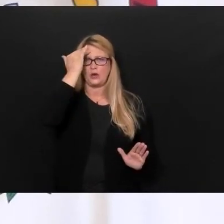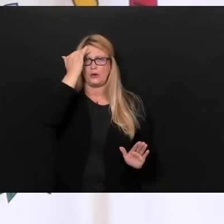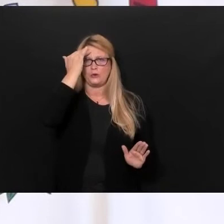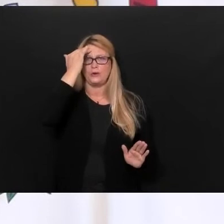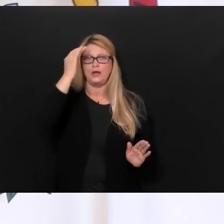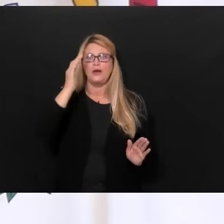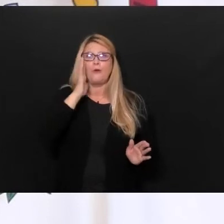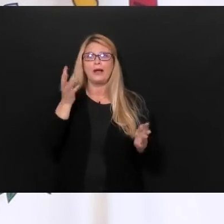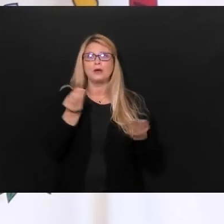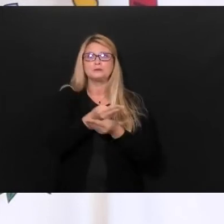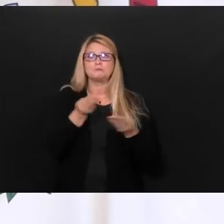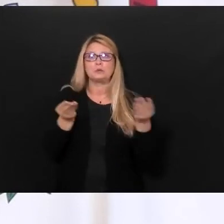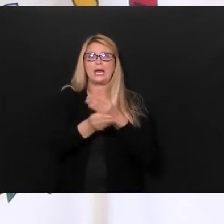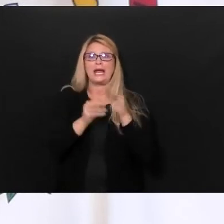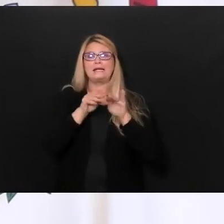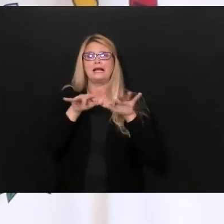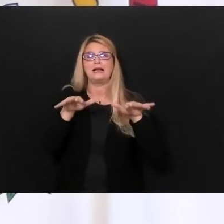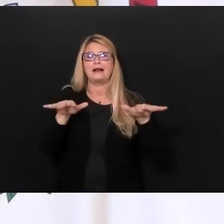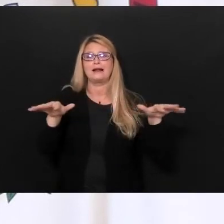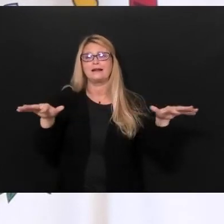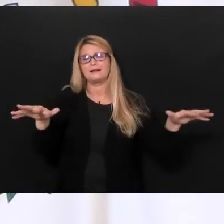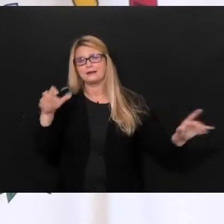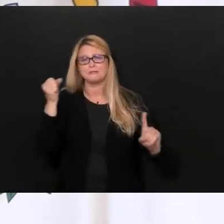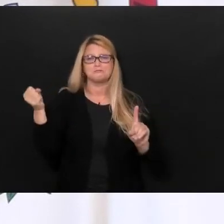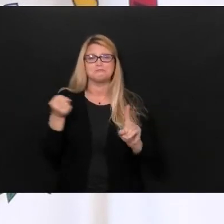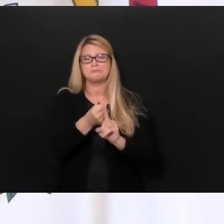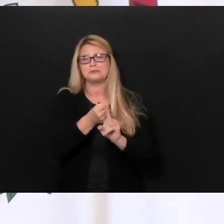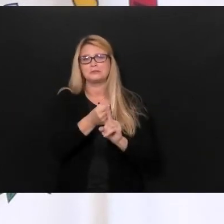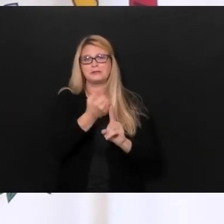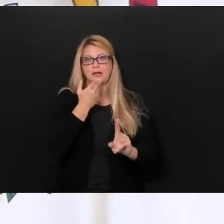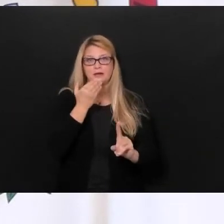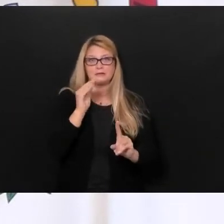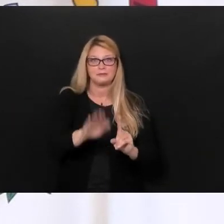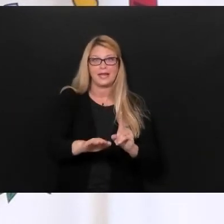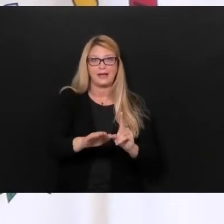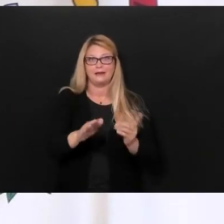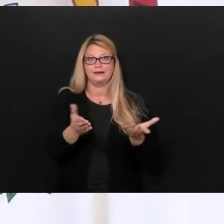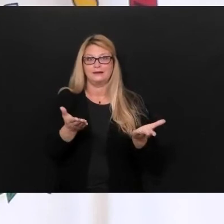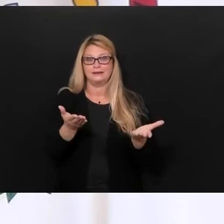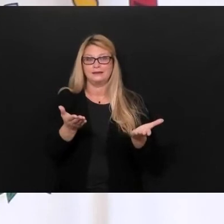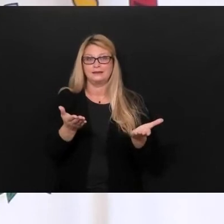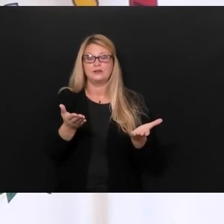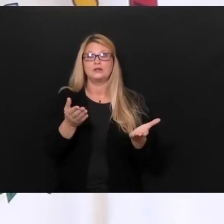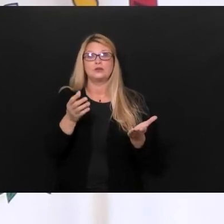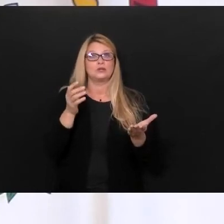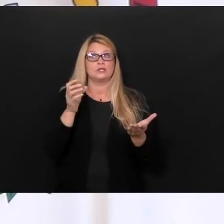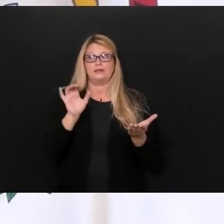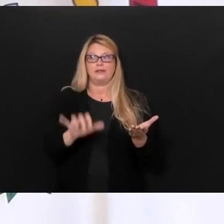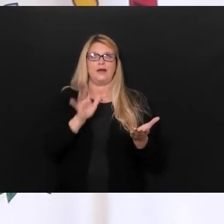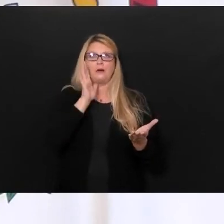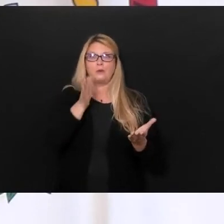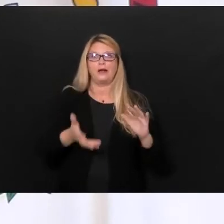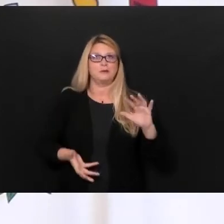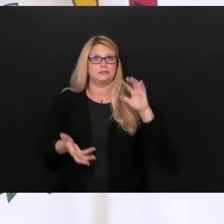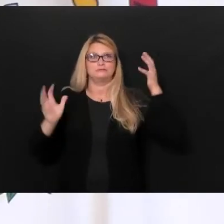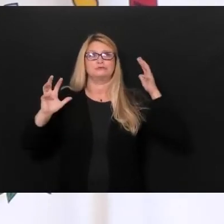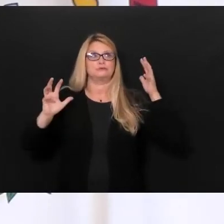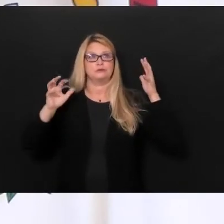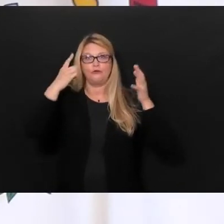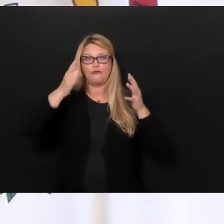do. It will absolutely compound a problem that is already just devastating us all over the